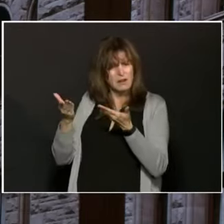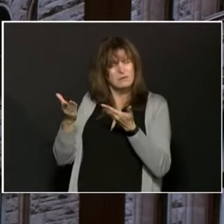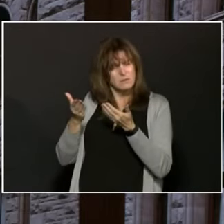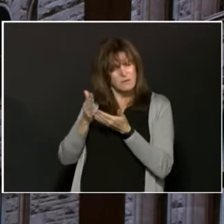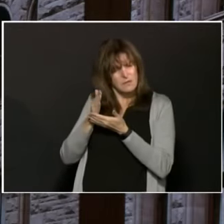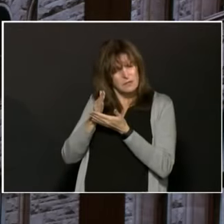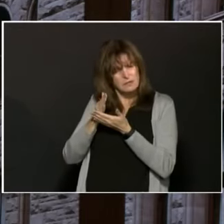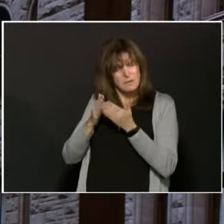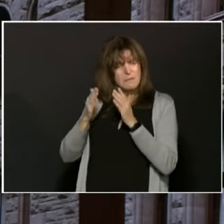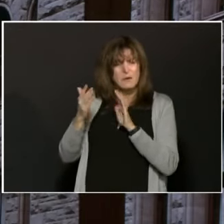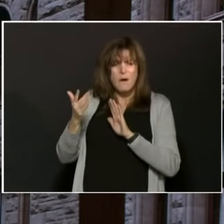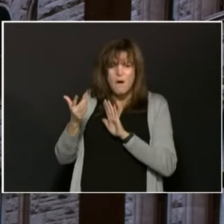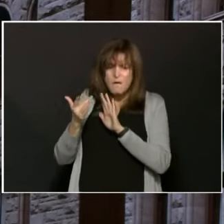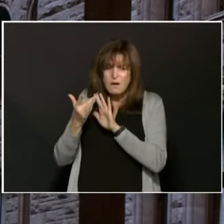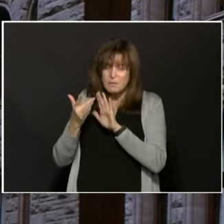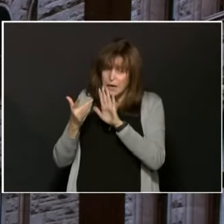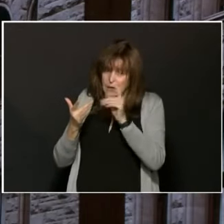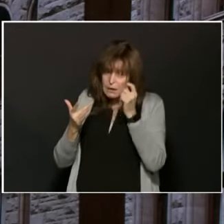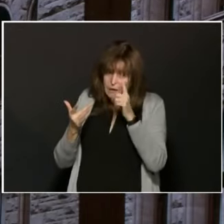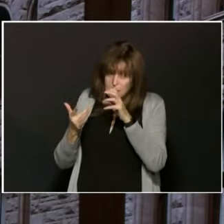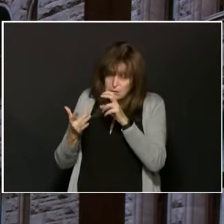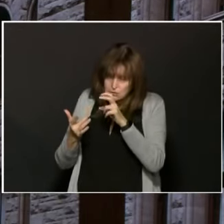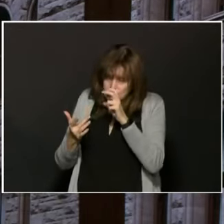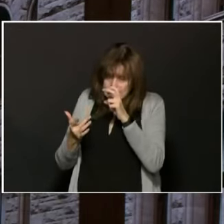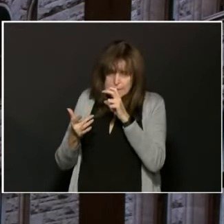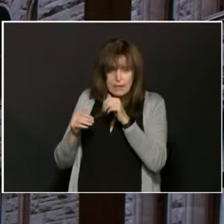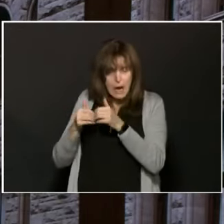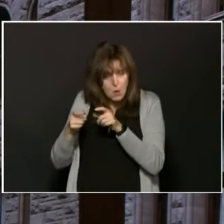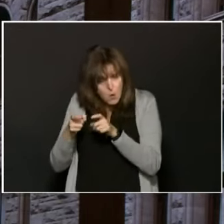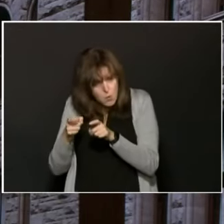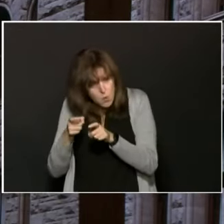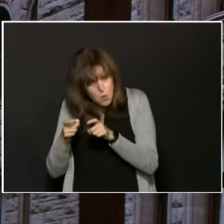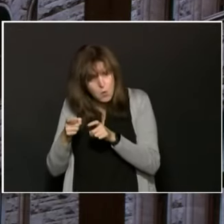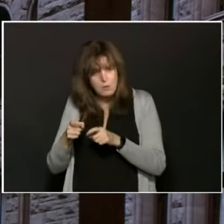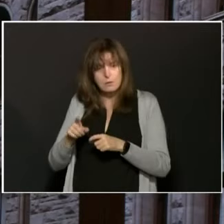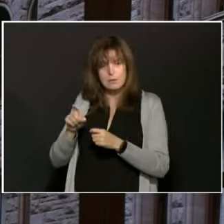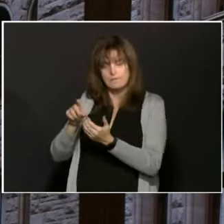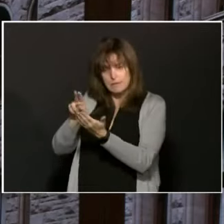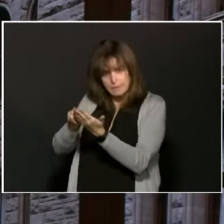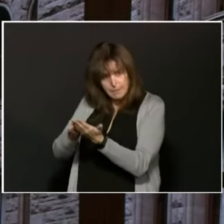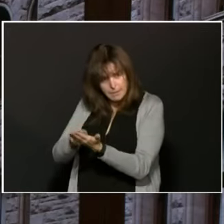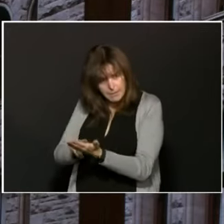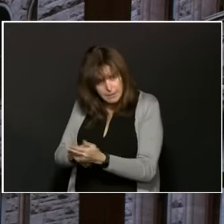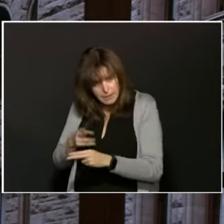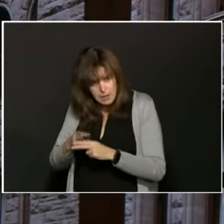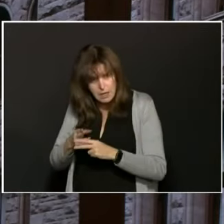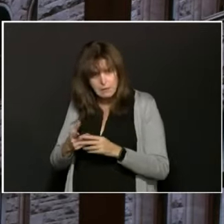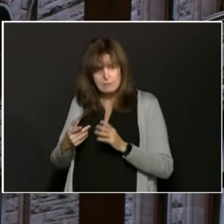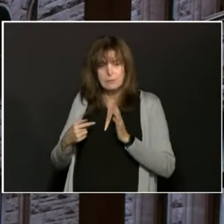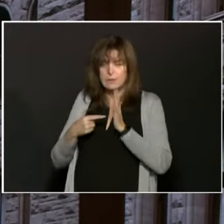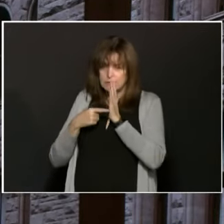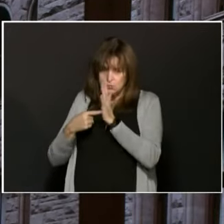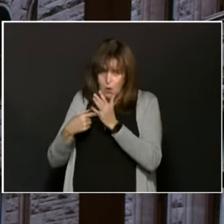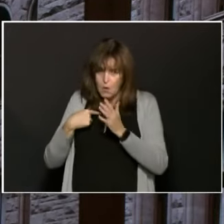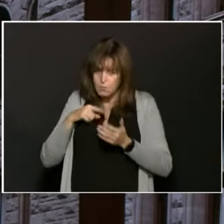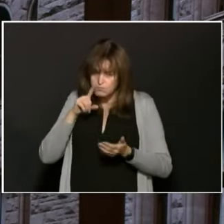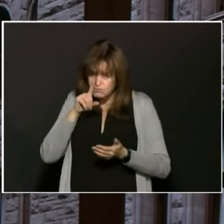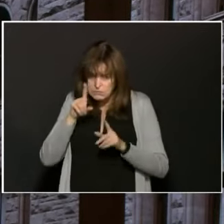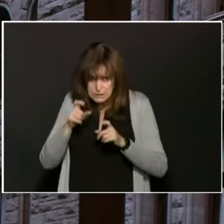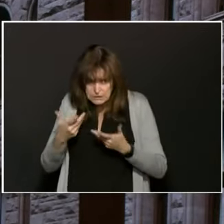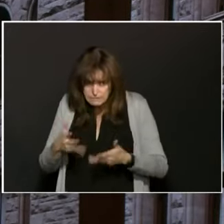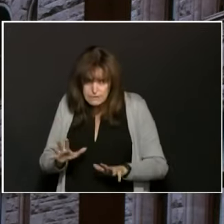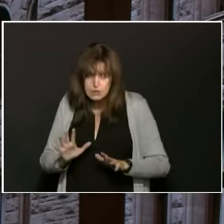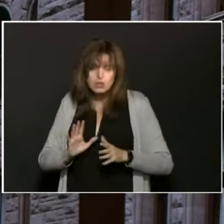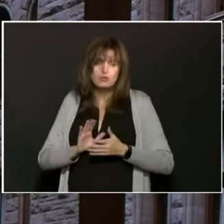more stringent measures of control. People have to log in. People have to have the proof of testing. And we may do more frequent testing. So it's a number of things we're